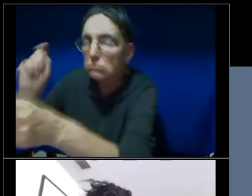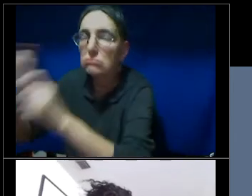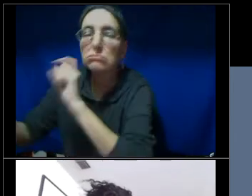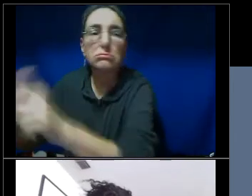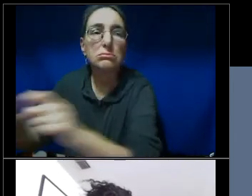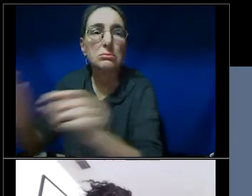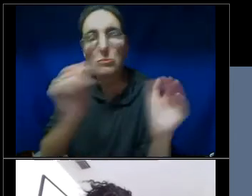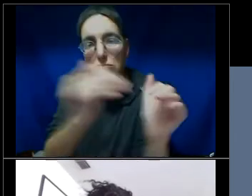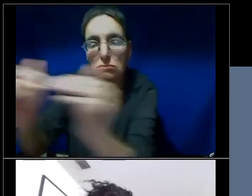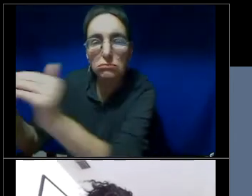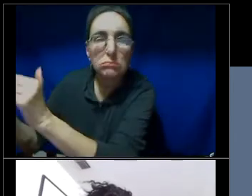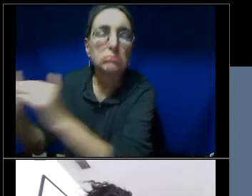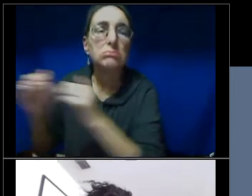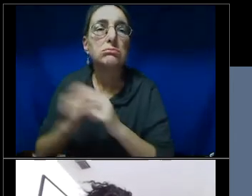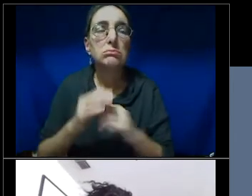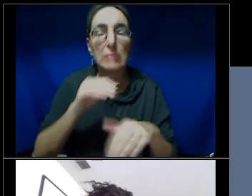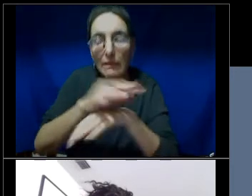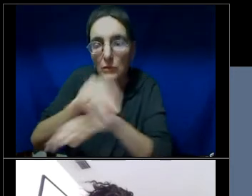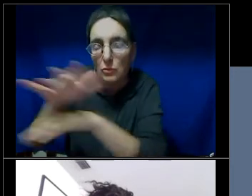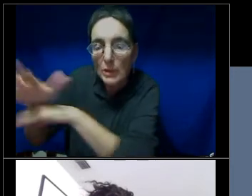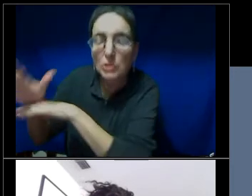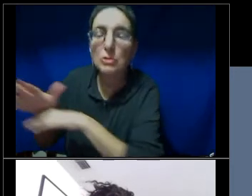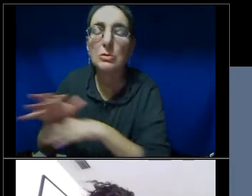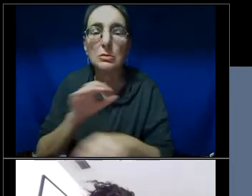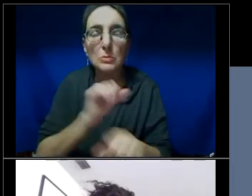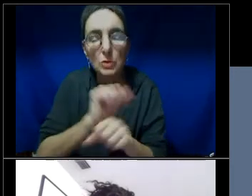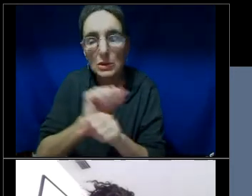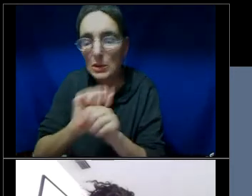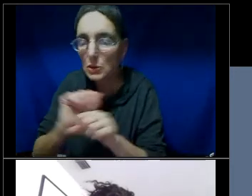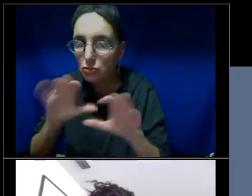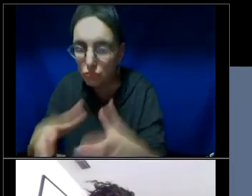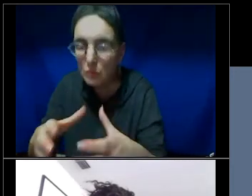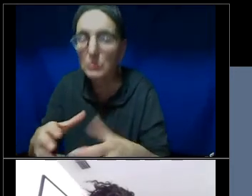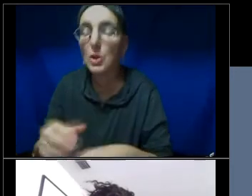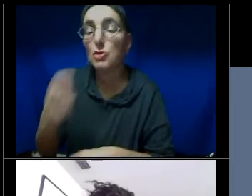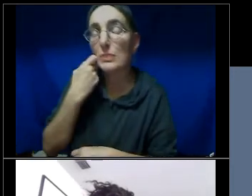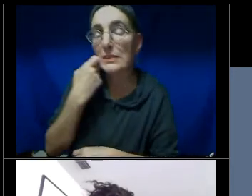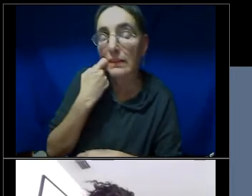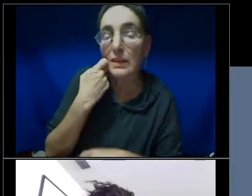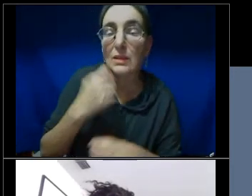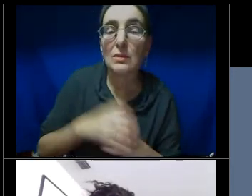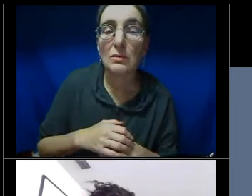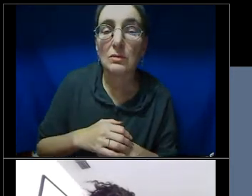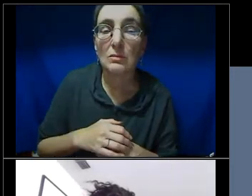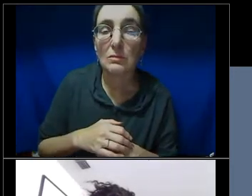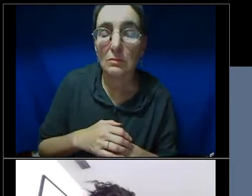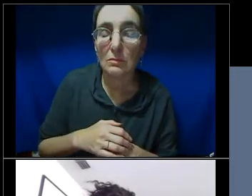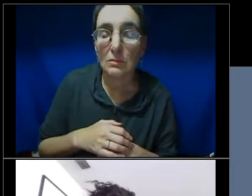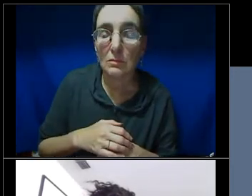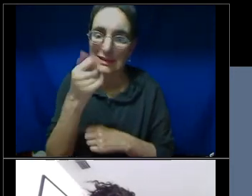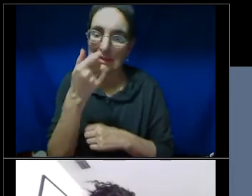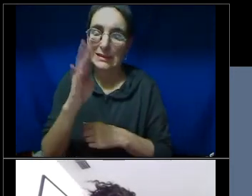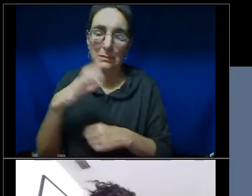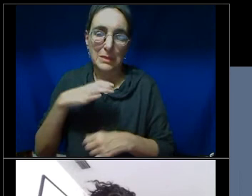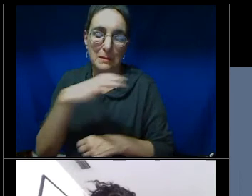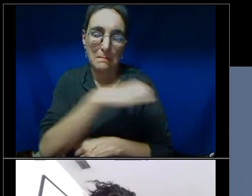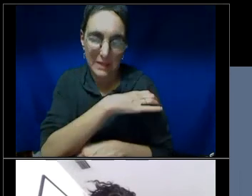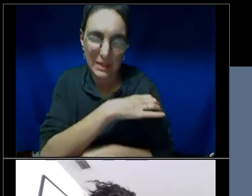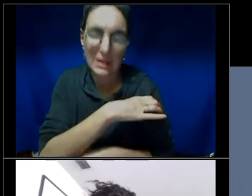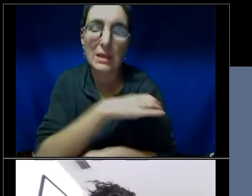We're one of the most influential working groups at Sandag. Just recently, there was a subcommittee formed called the Transit